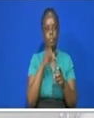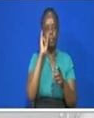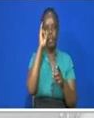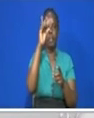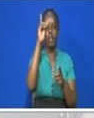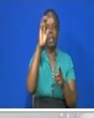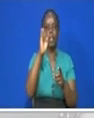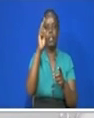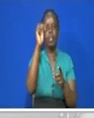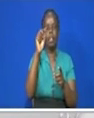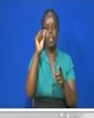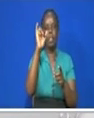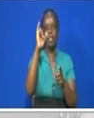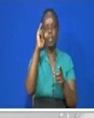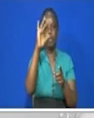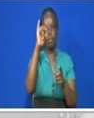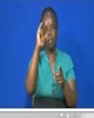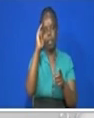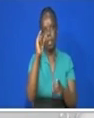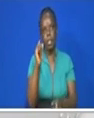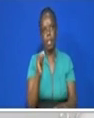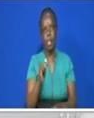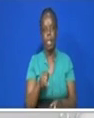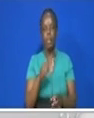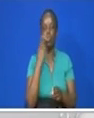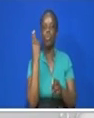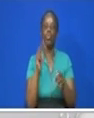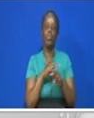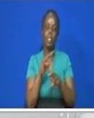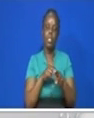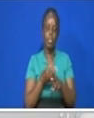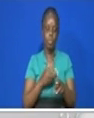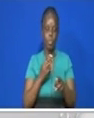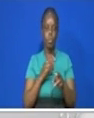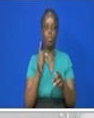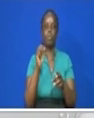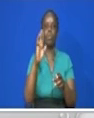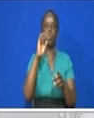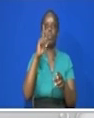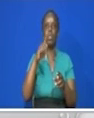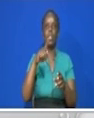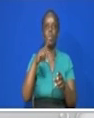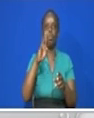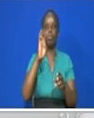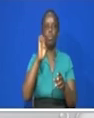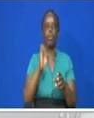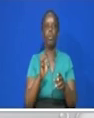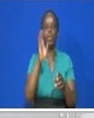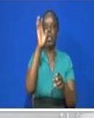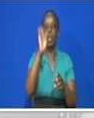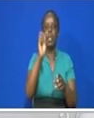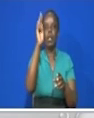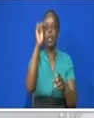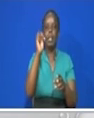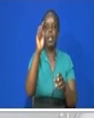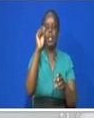to identify two nations that belonged to the Triple Entente during the First World War. To